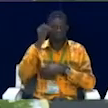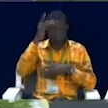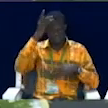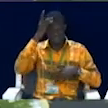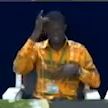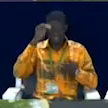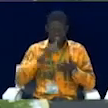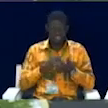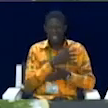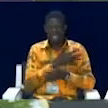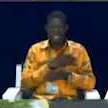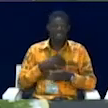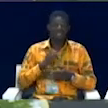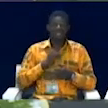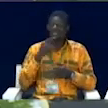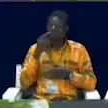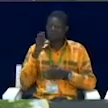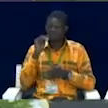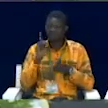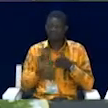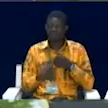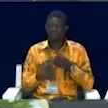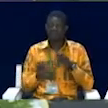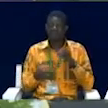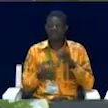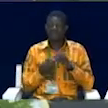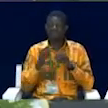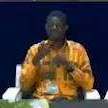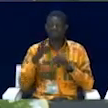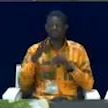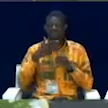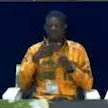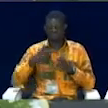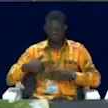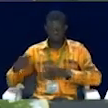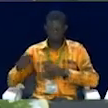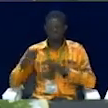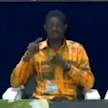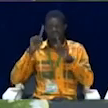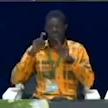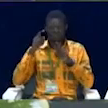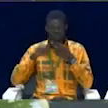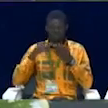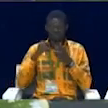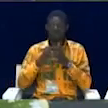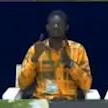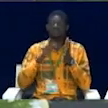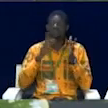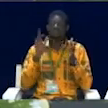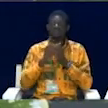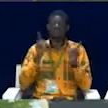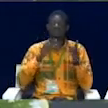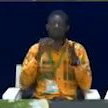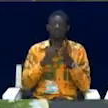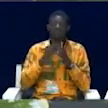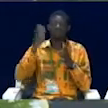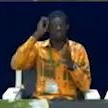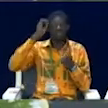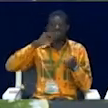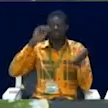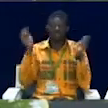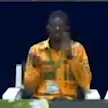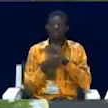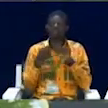again. And I told them to add the genotype test to it. And lo and behold, Jesus did it. He turned it